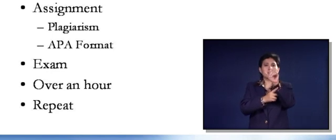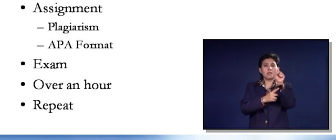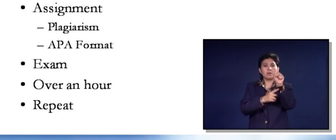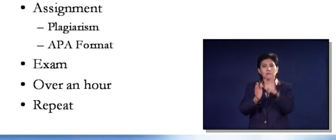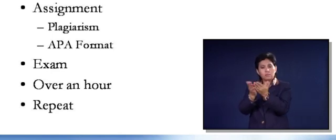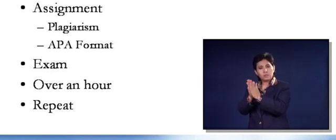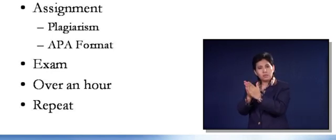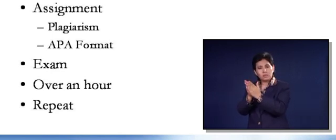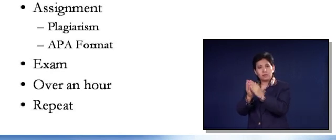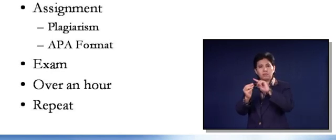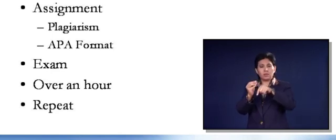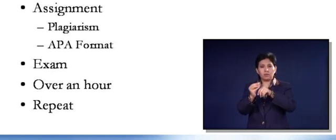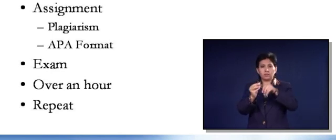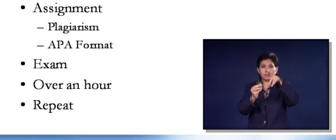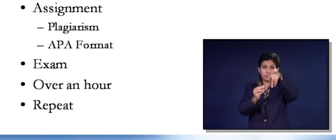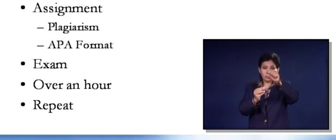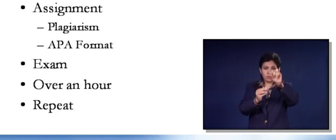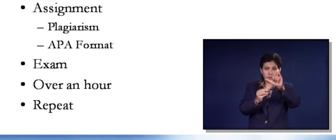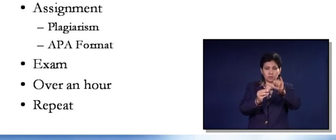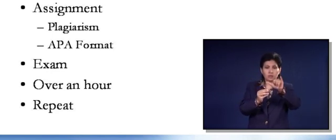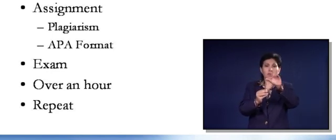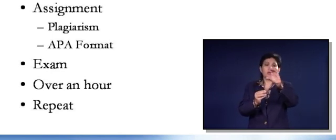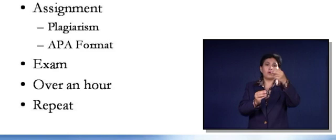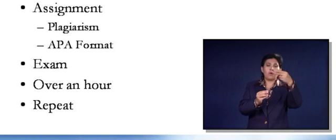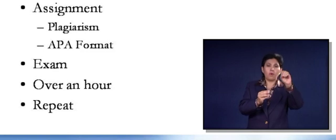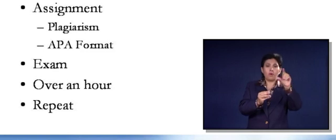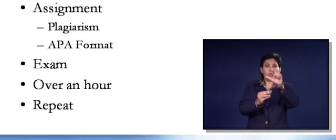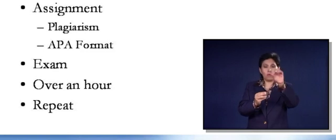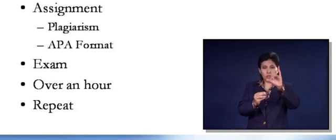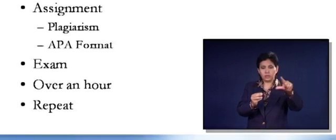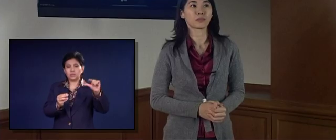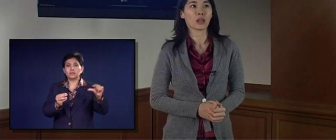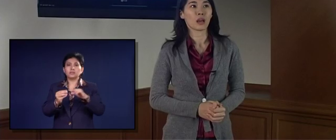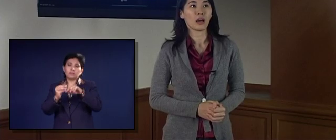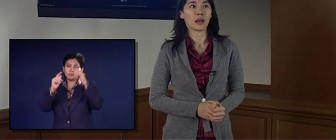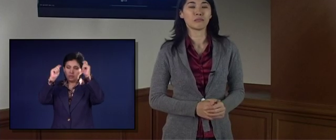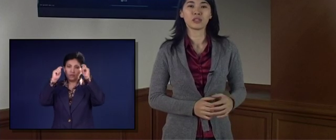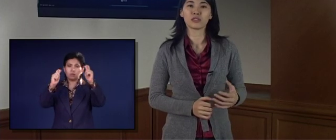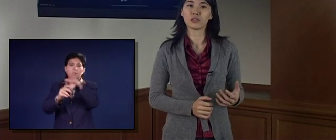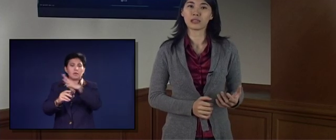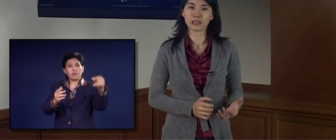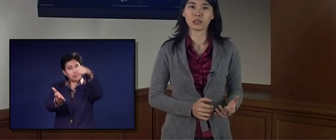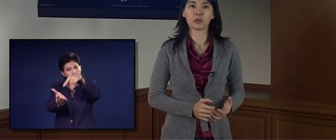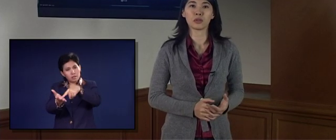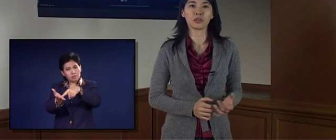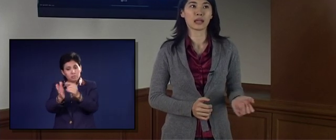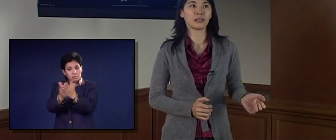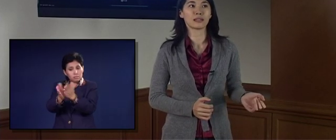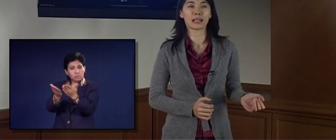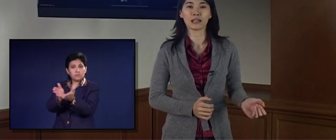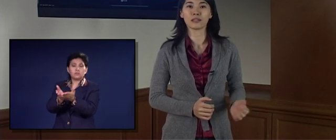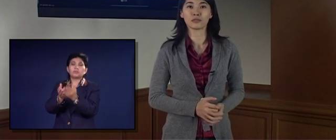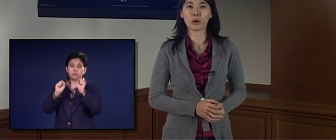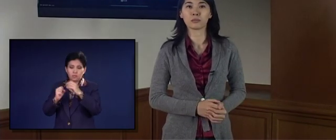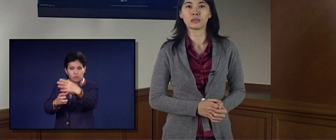Social Psychology to be next to you as we go through the tutorial. This textbook, you can